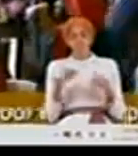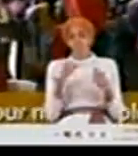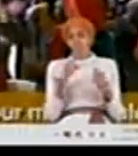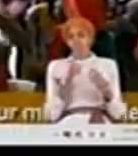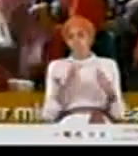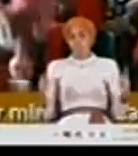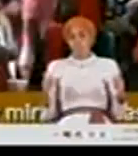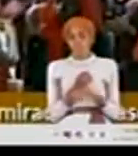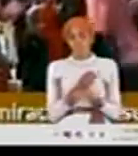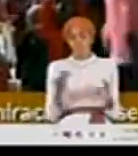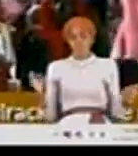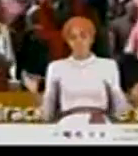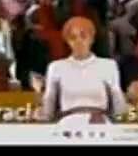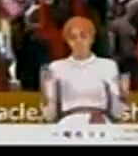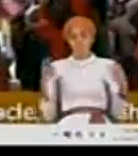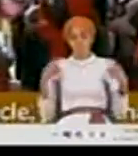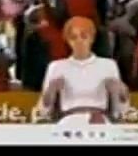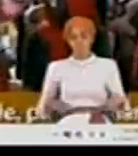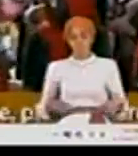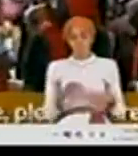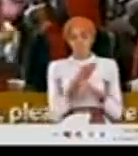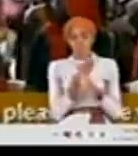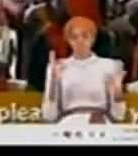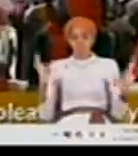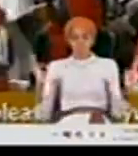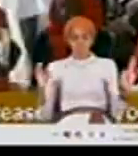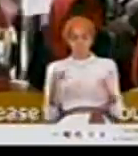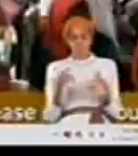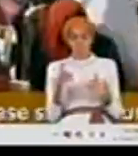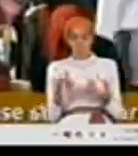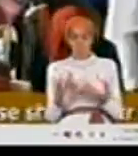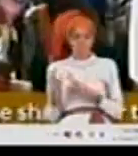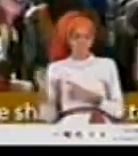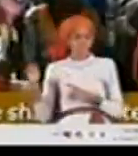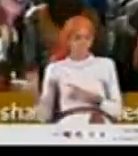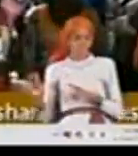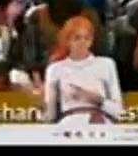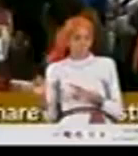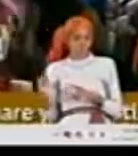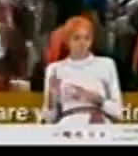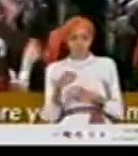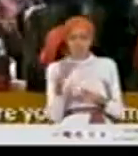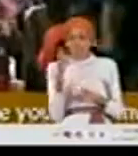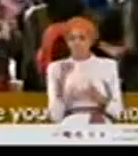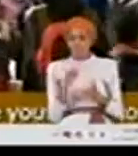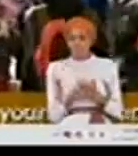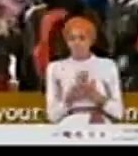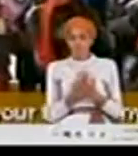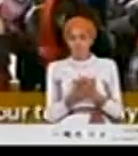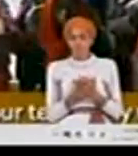jail. According to him, during a one-on-one counseling session,